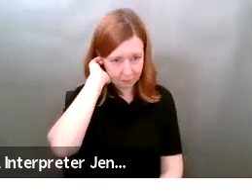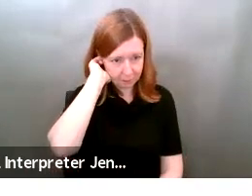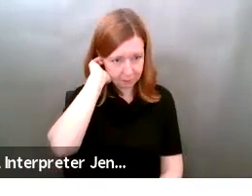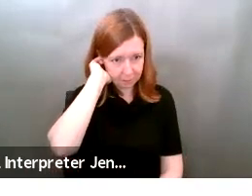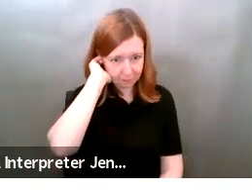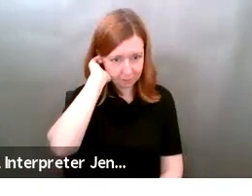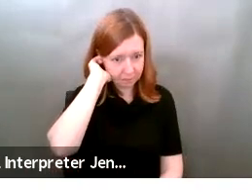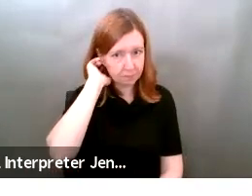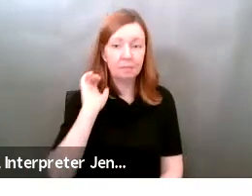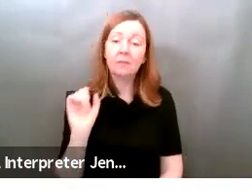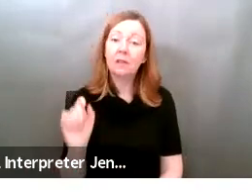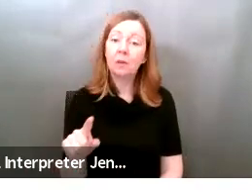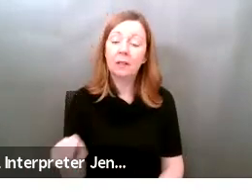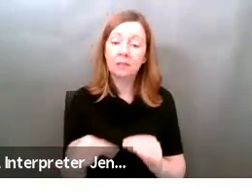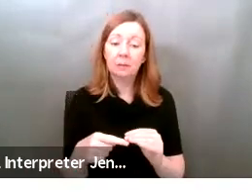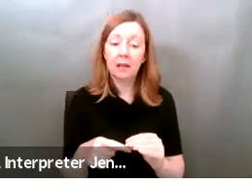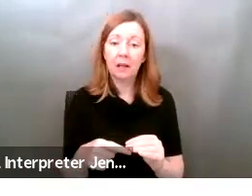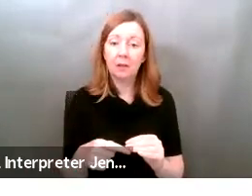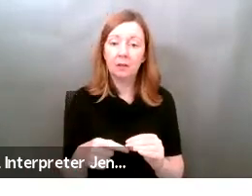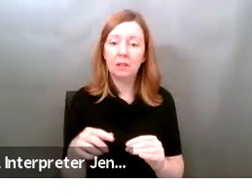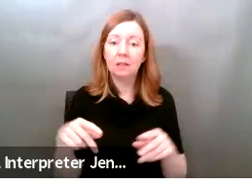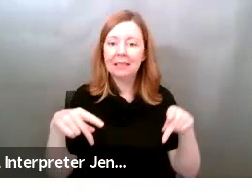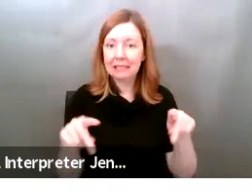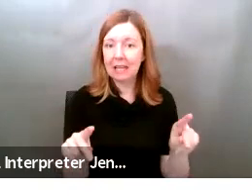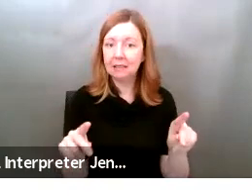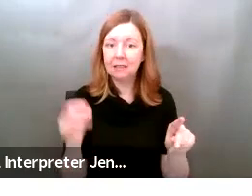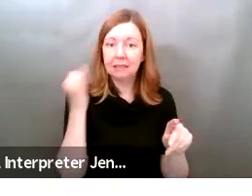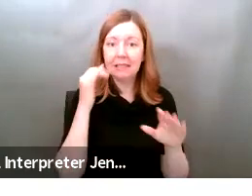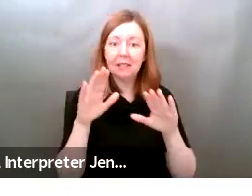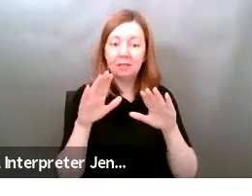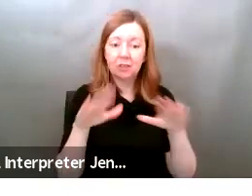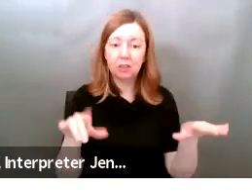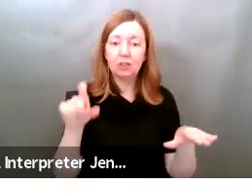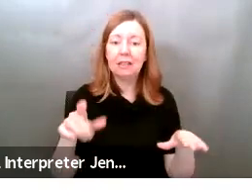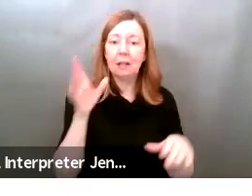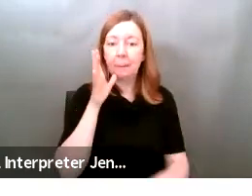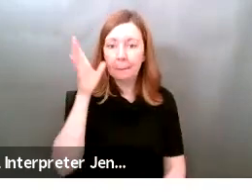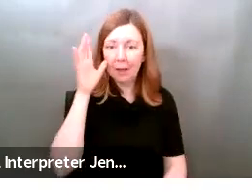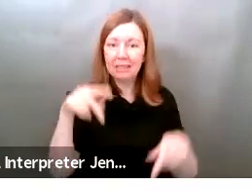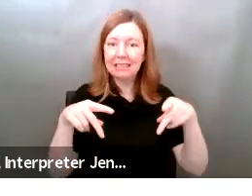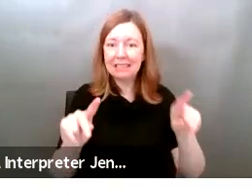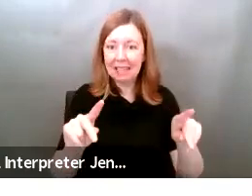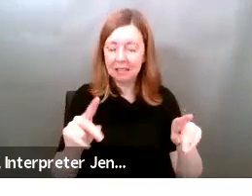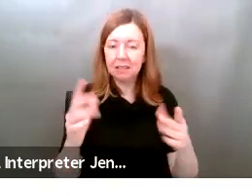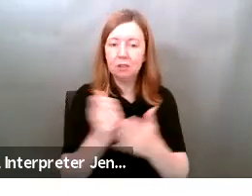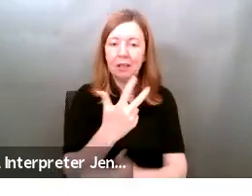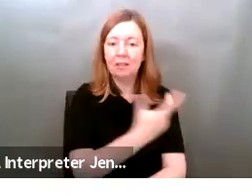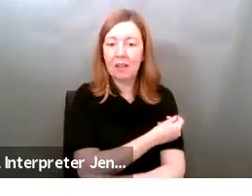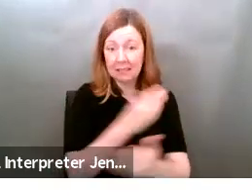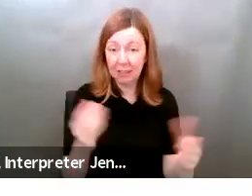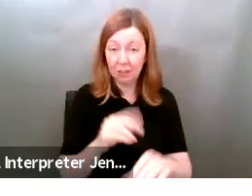So then there's a question about consent and whether children need their parents' consent in order to get the vaccine here in